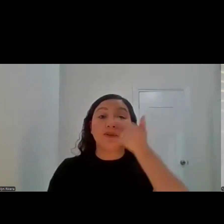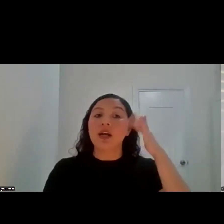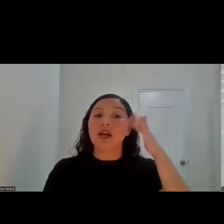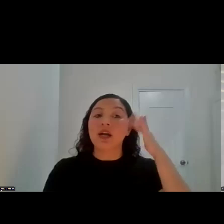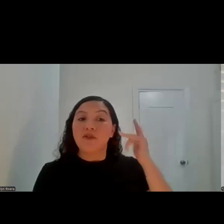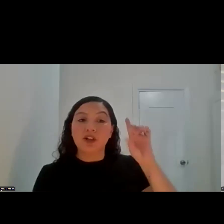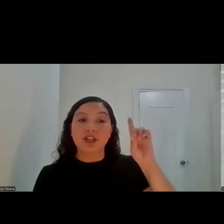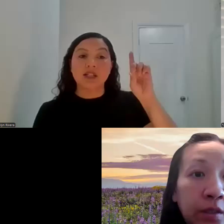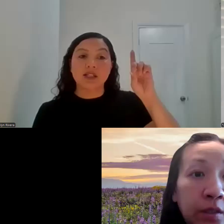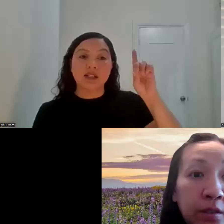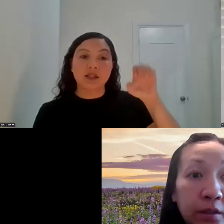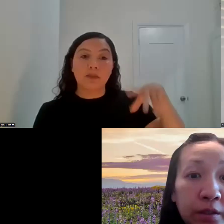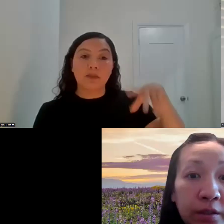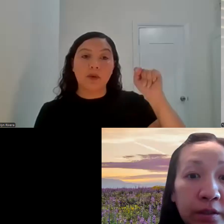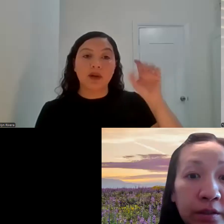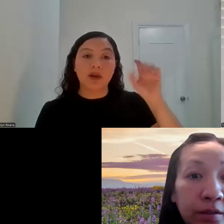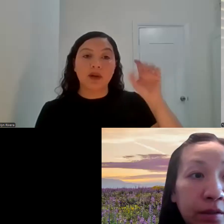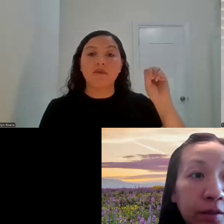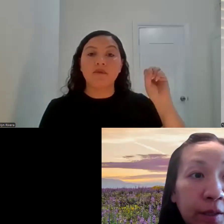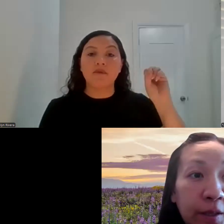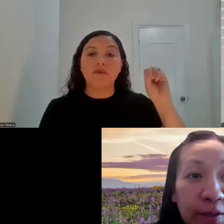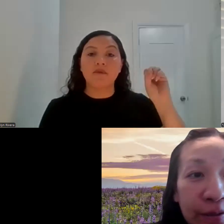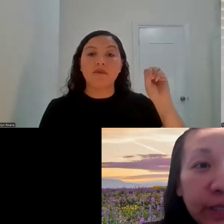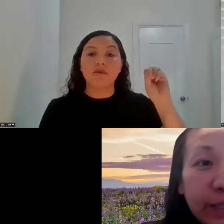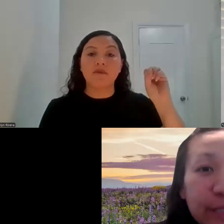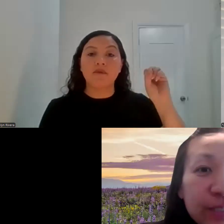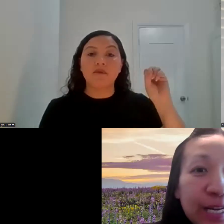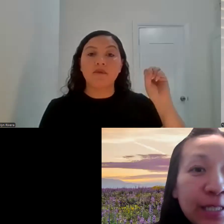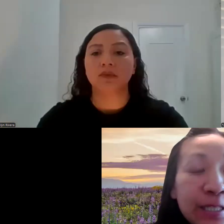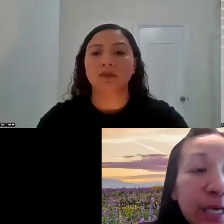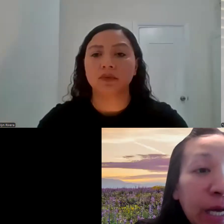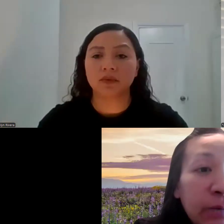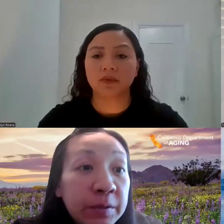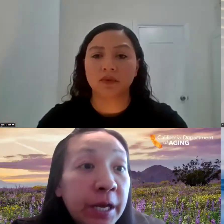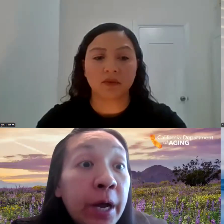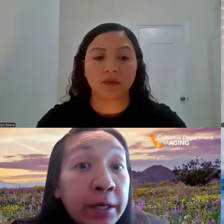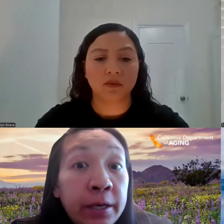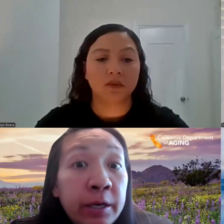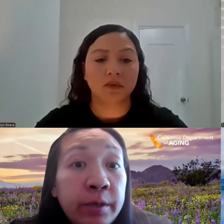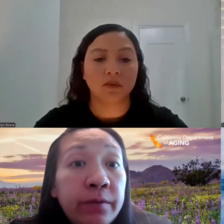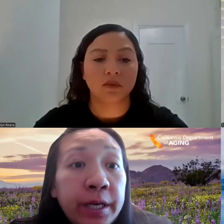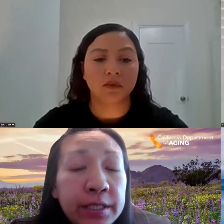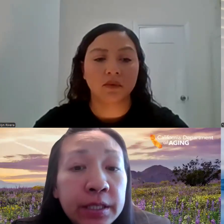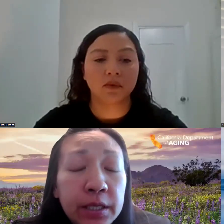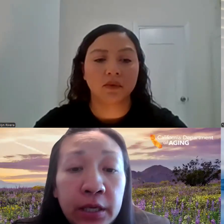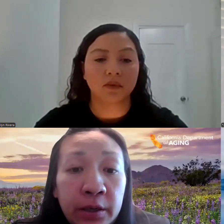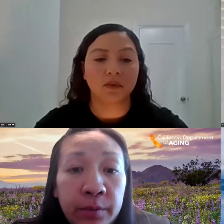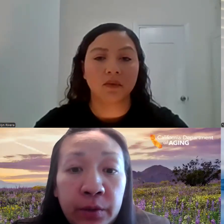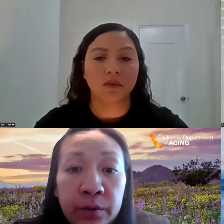All right, thank you, Jax. So now I'd